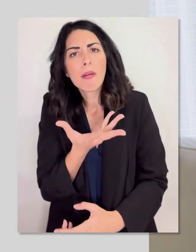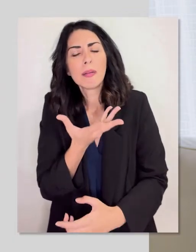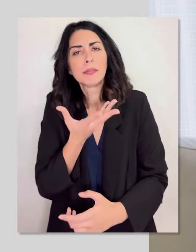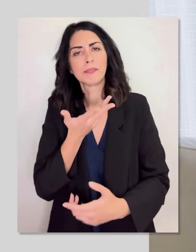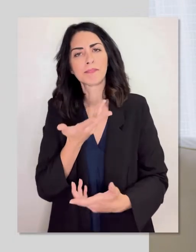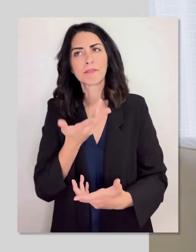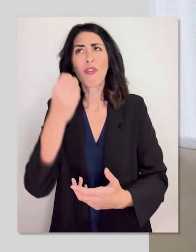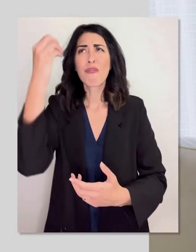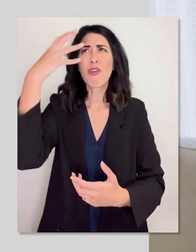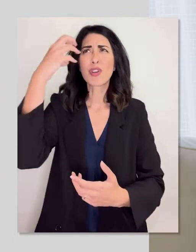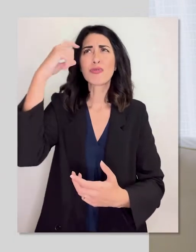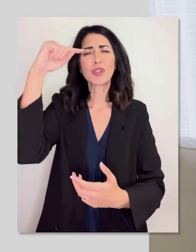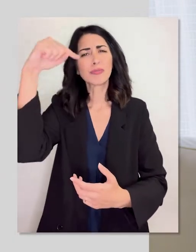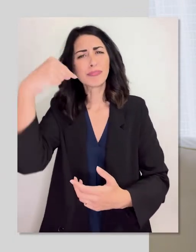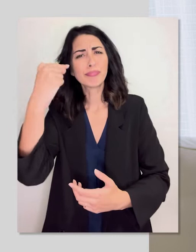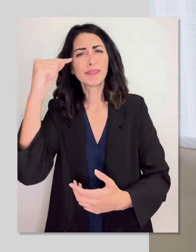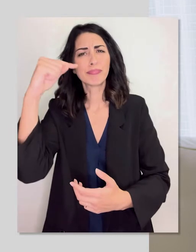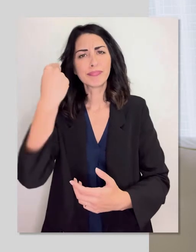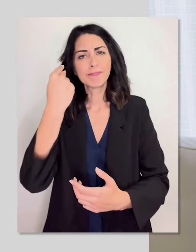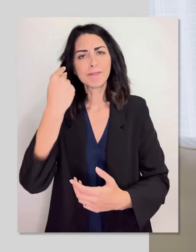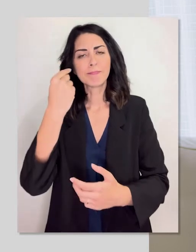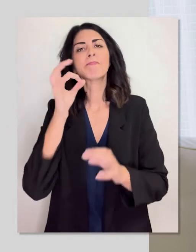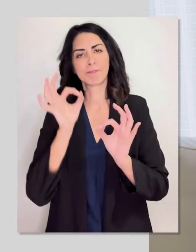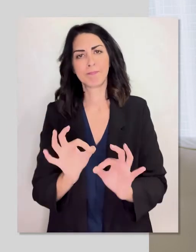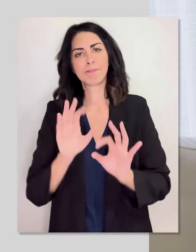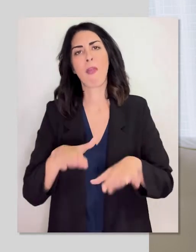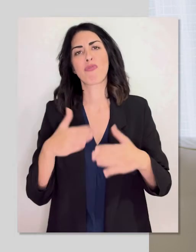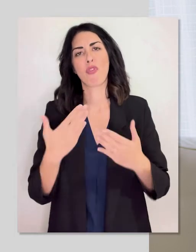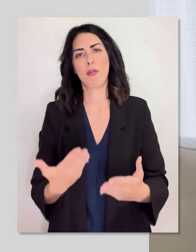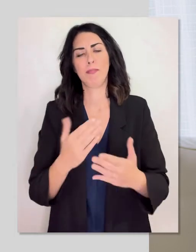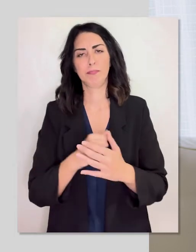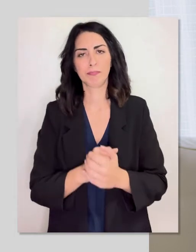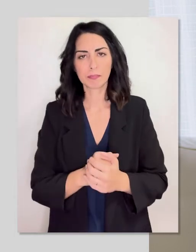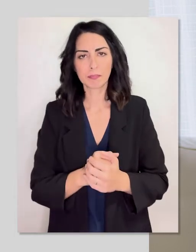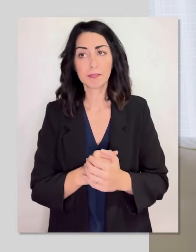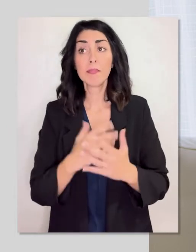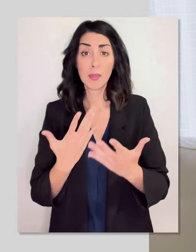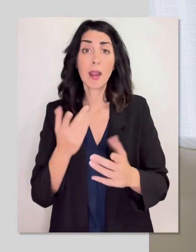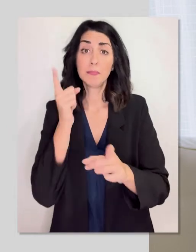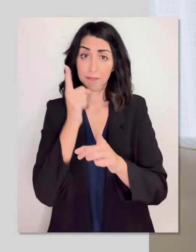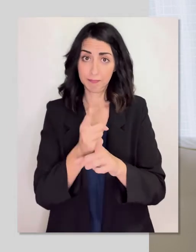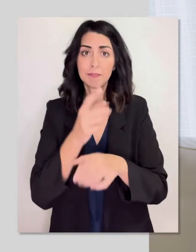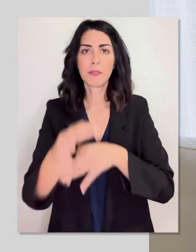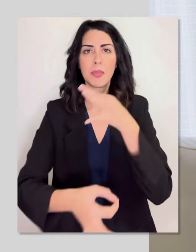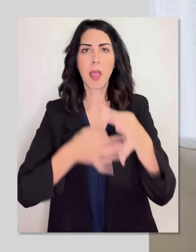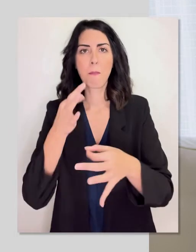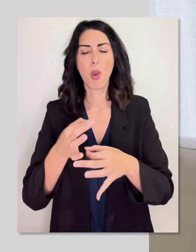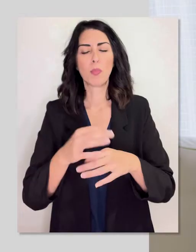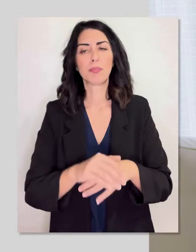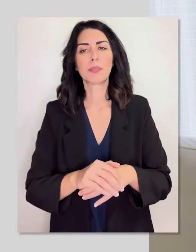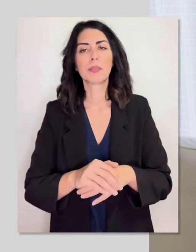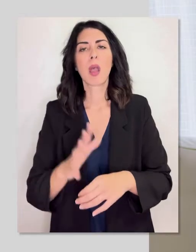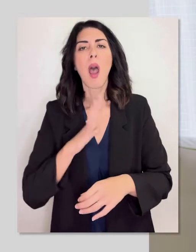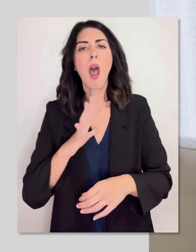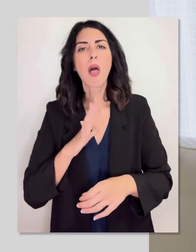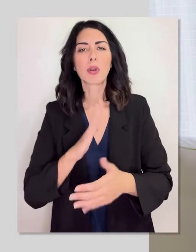light, there's probably nothing else that it can be. But to be a little more specific, the average